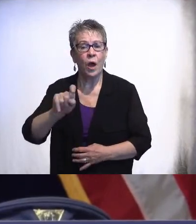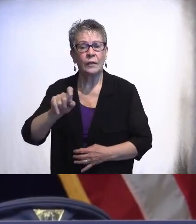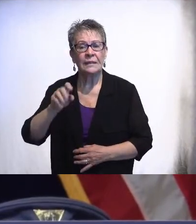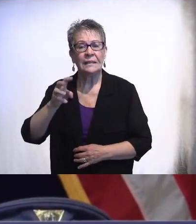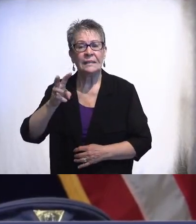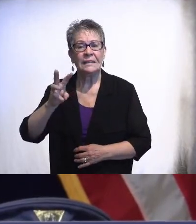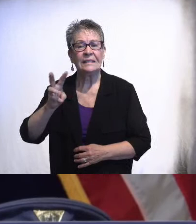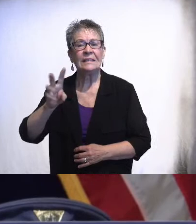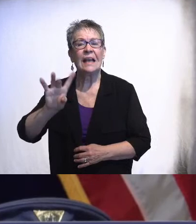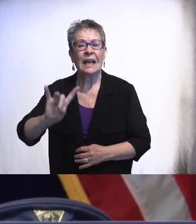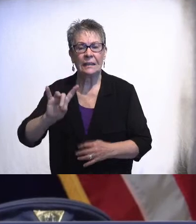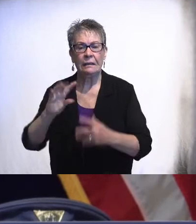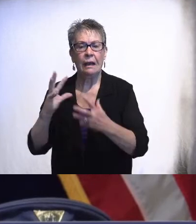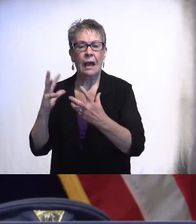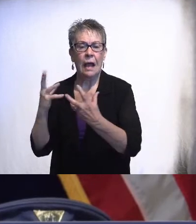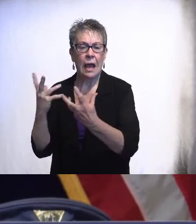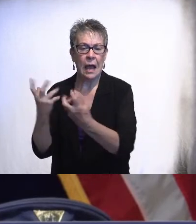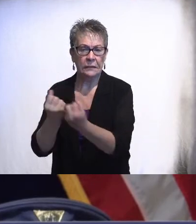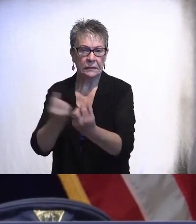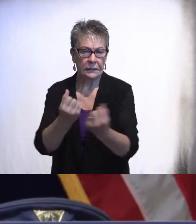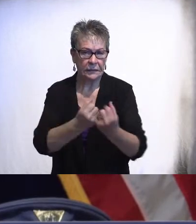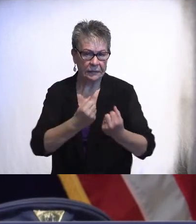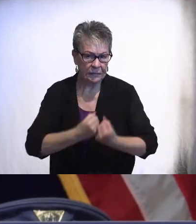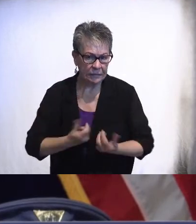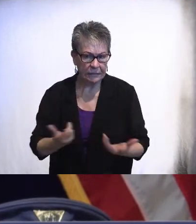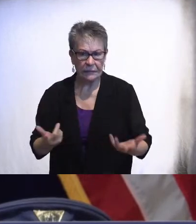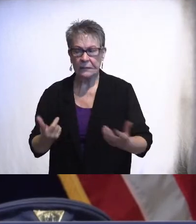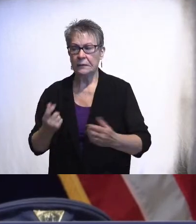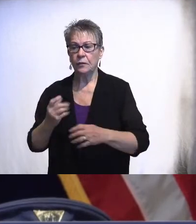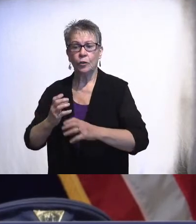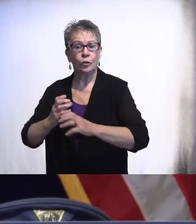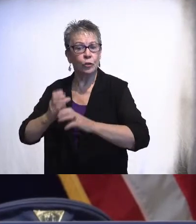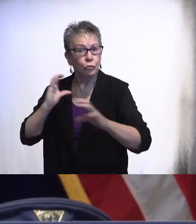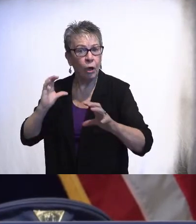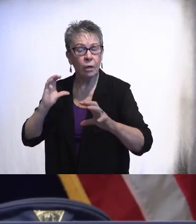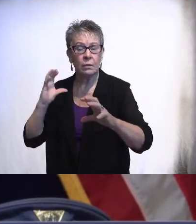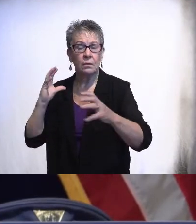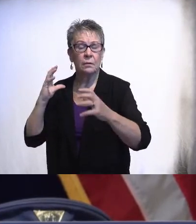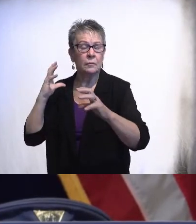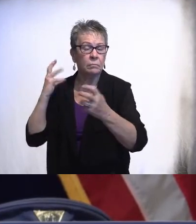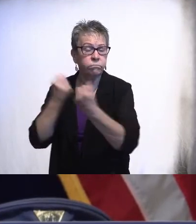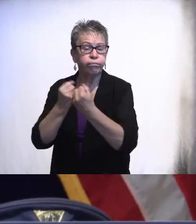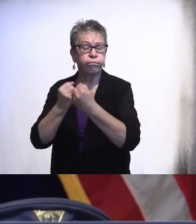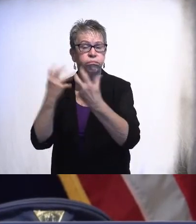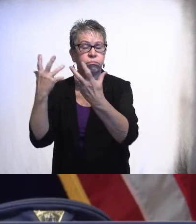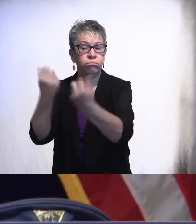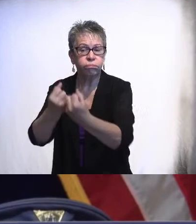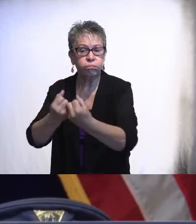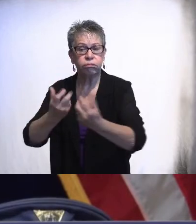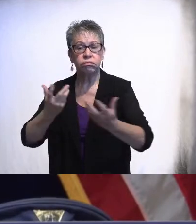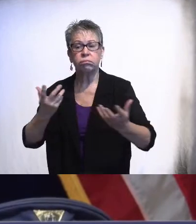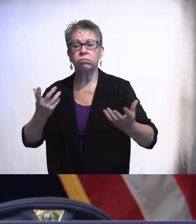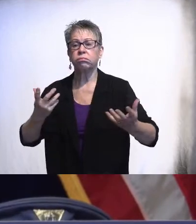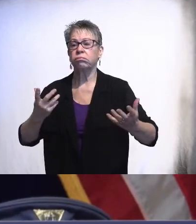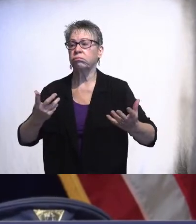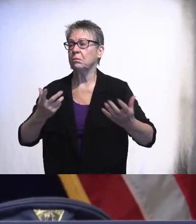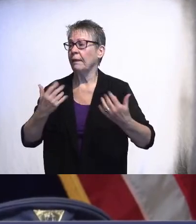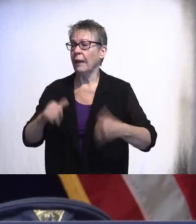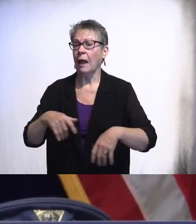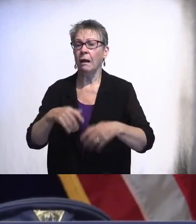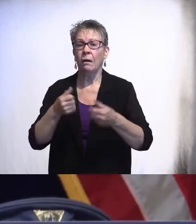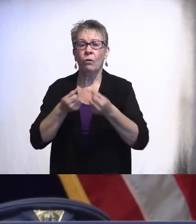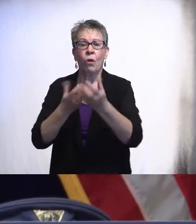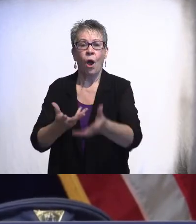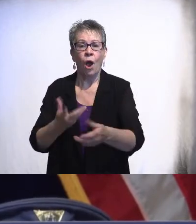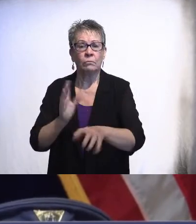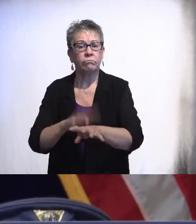have a couple tractor-trailer accidents for those drivers that failed to heed the commercial travel restriction. That was lifted Saturday